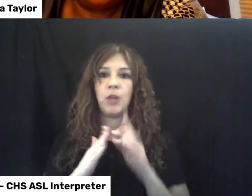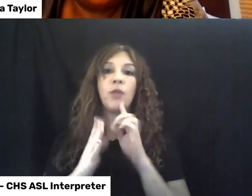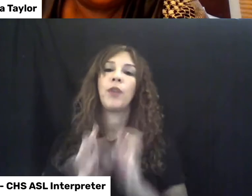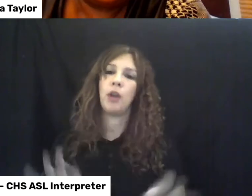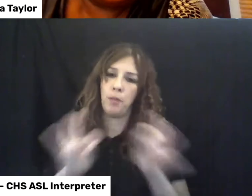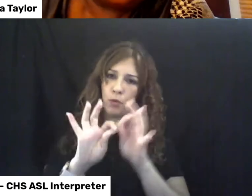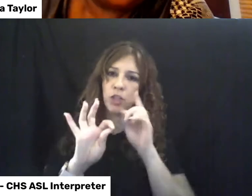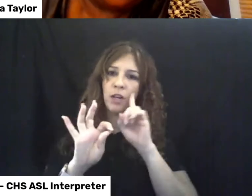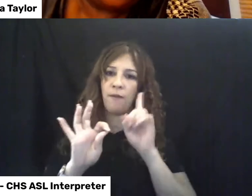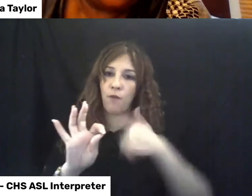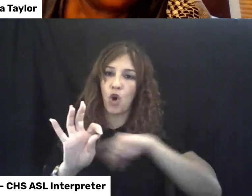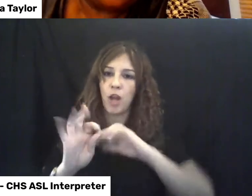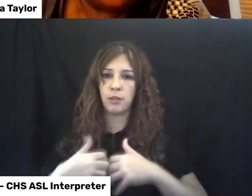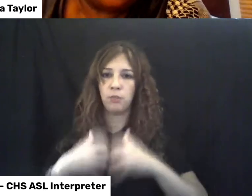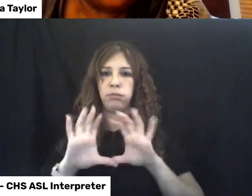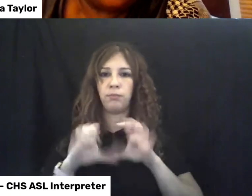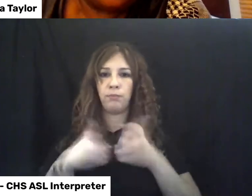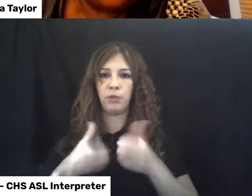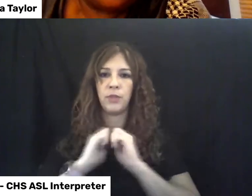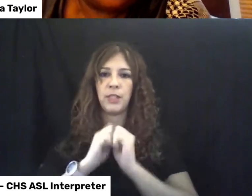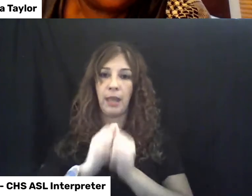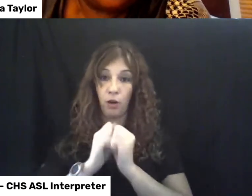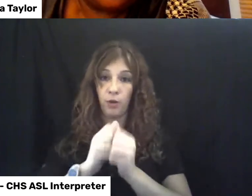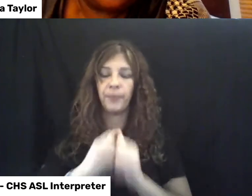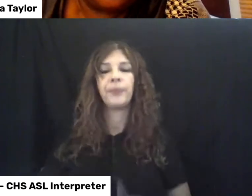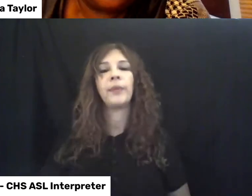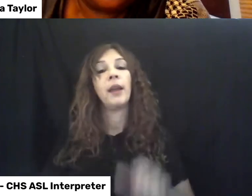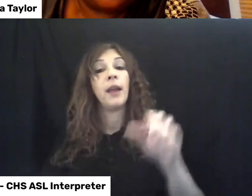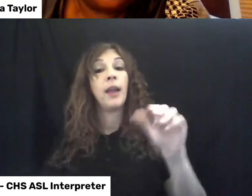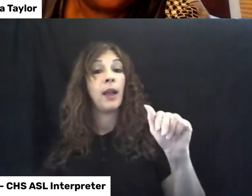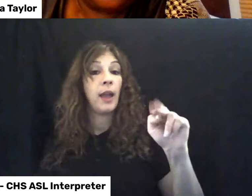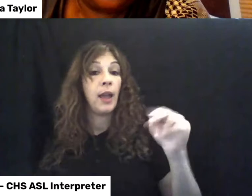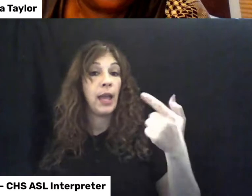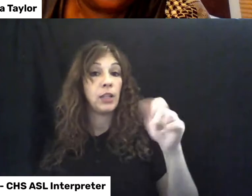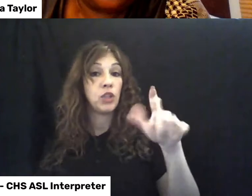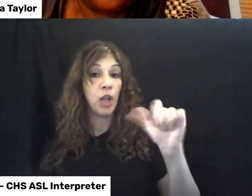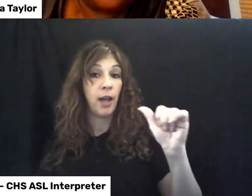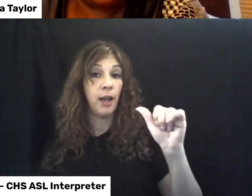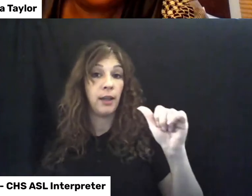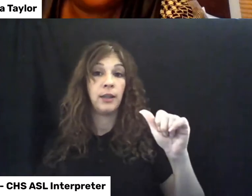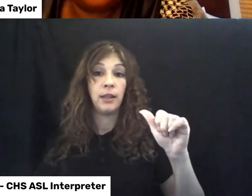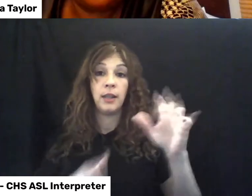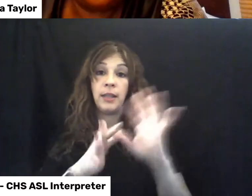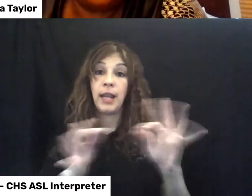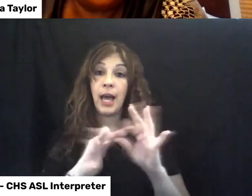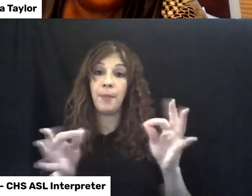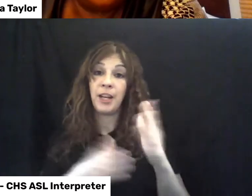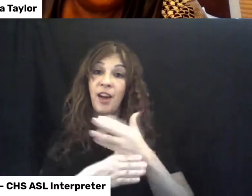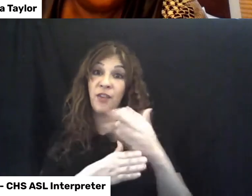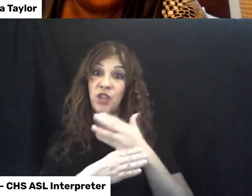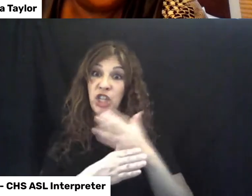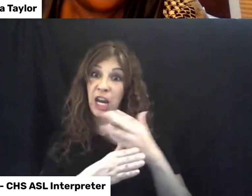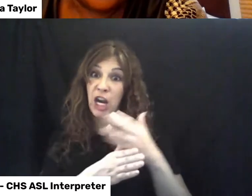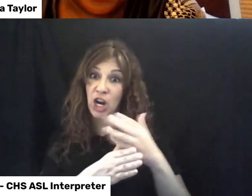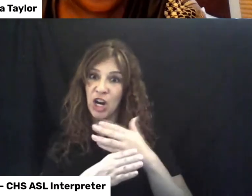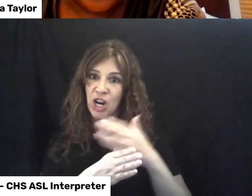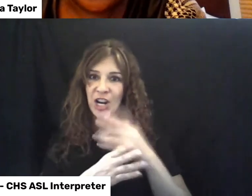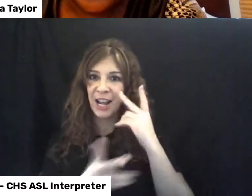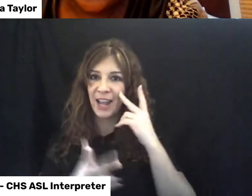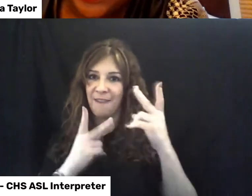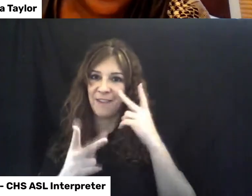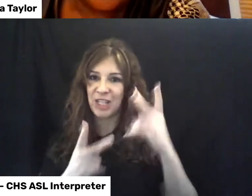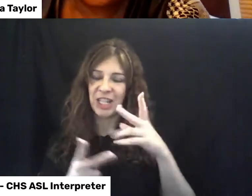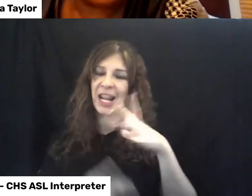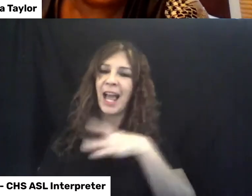Angela, on the comment of shared vision, do you have anything else that you'd want to add about that? I love what your turtle analogy,